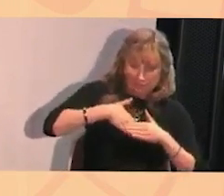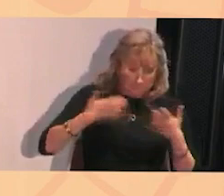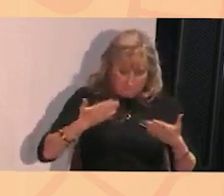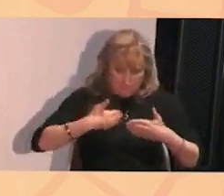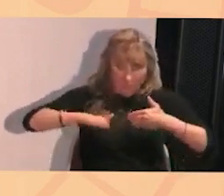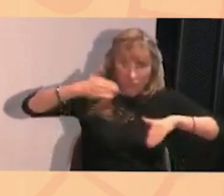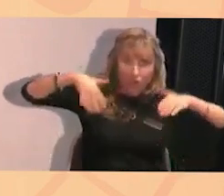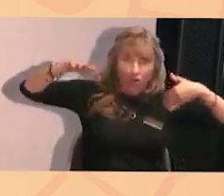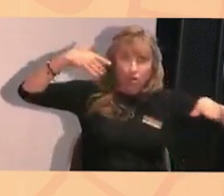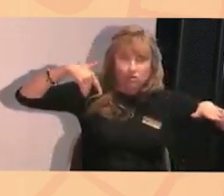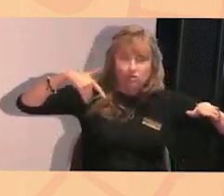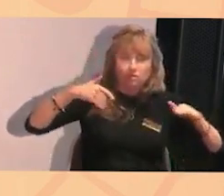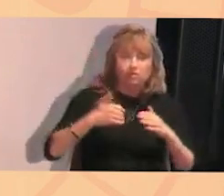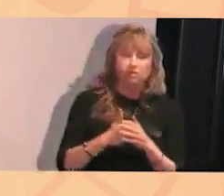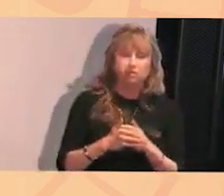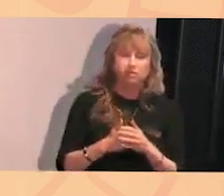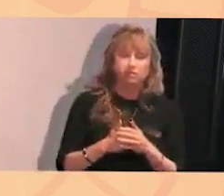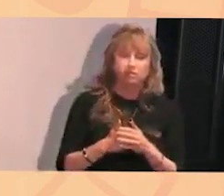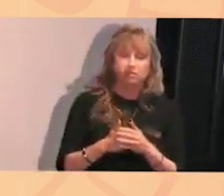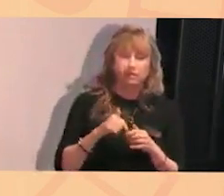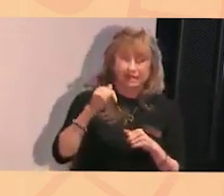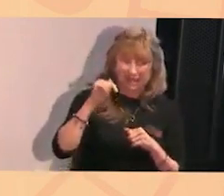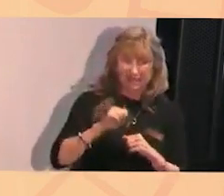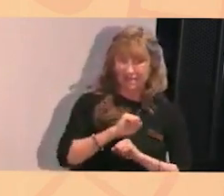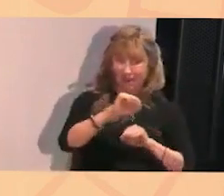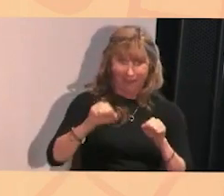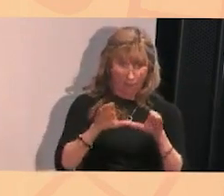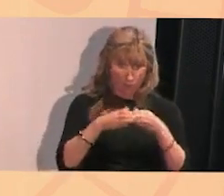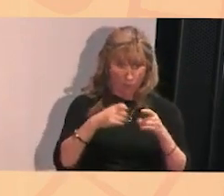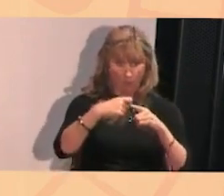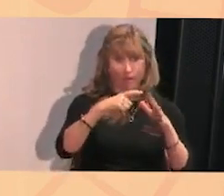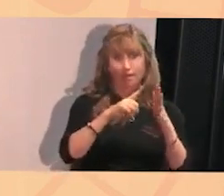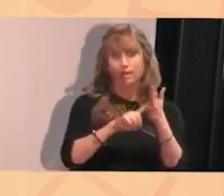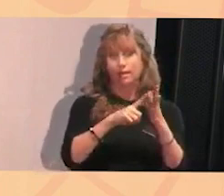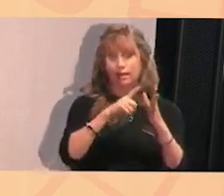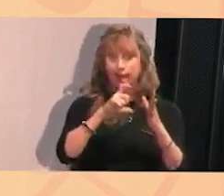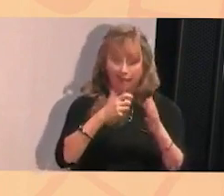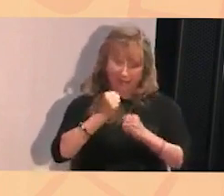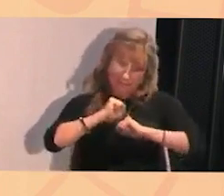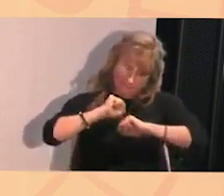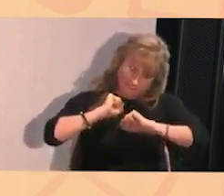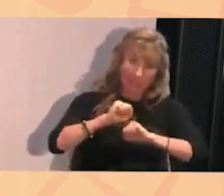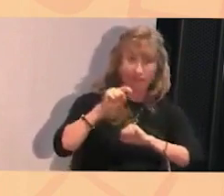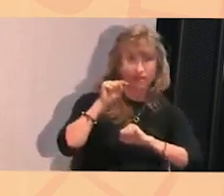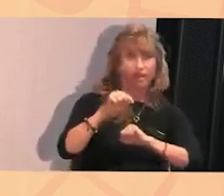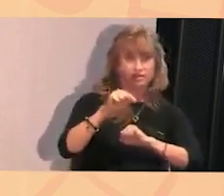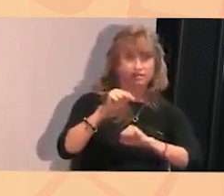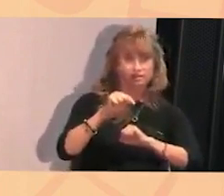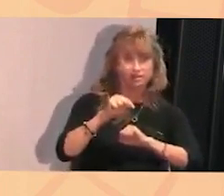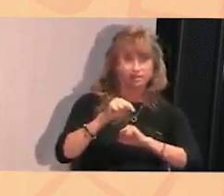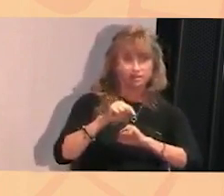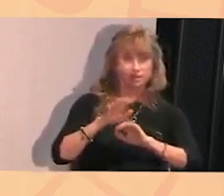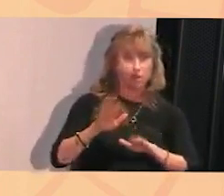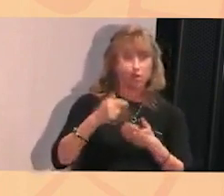are. This is what we in KLAC defend with vigour and seriousness, because without